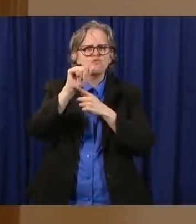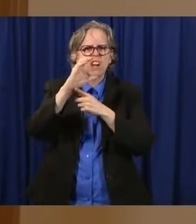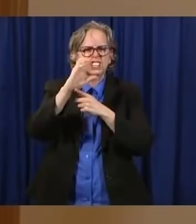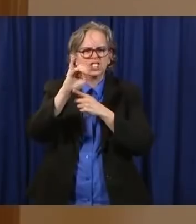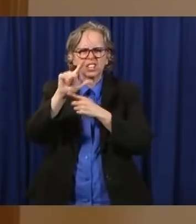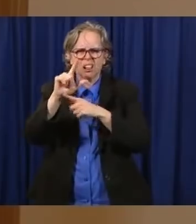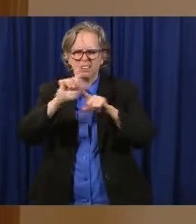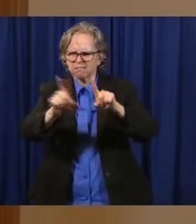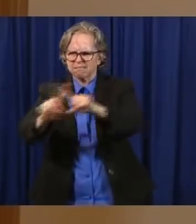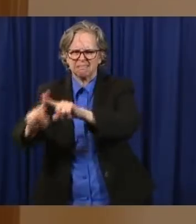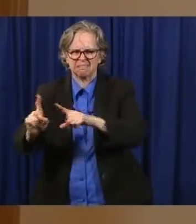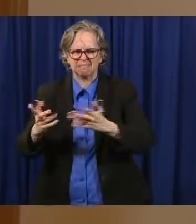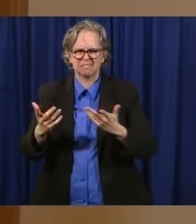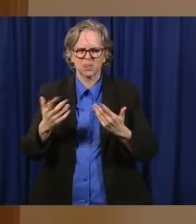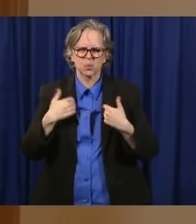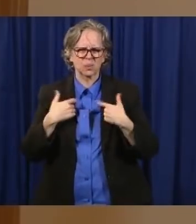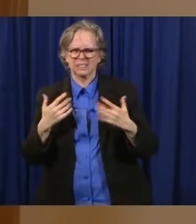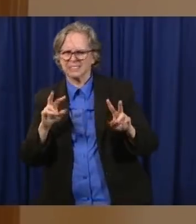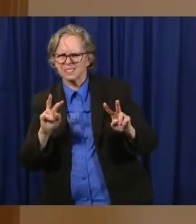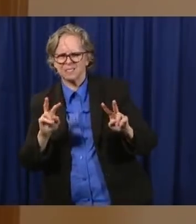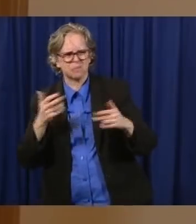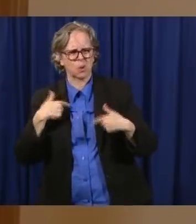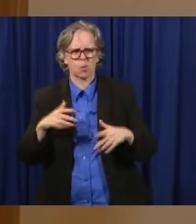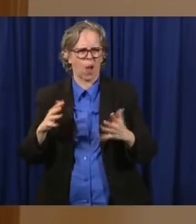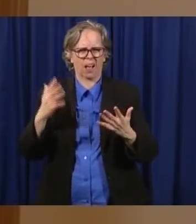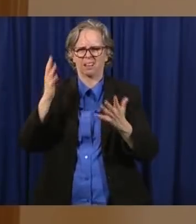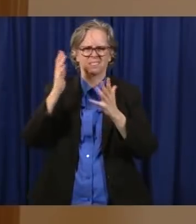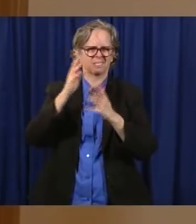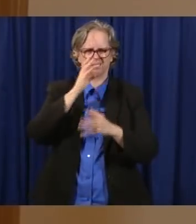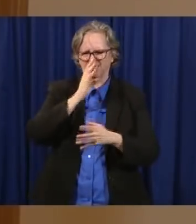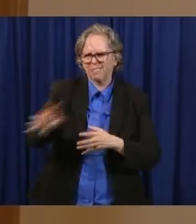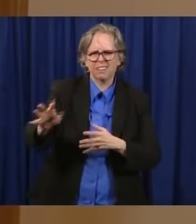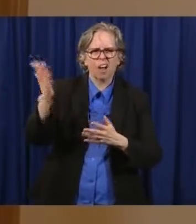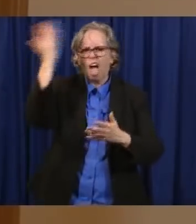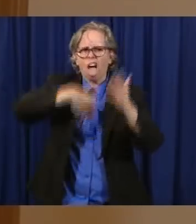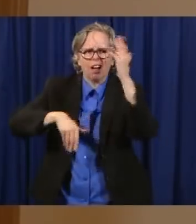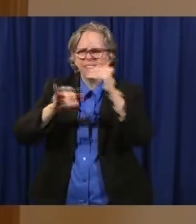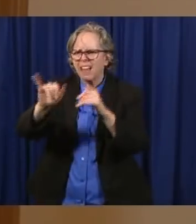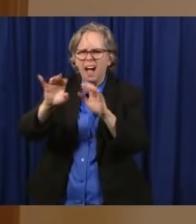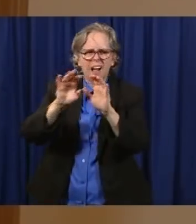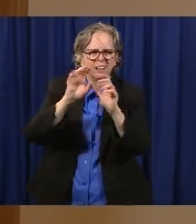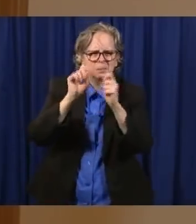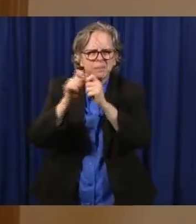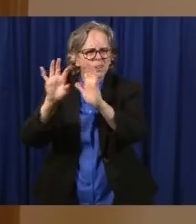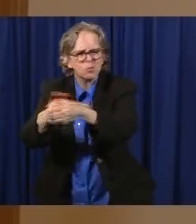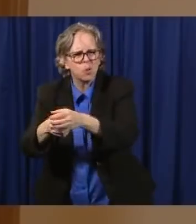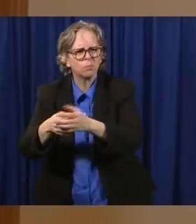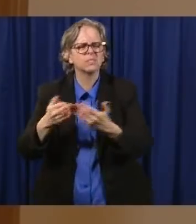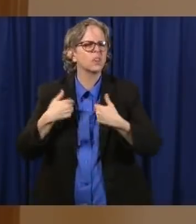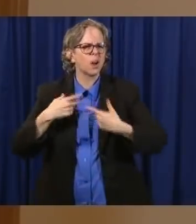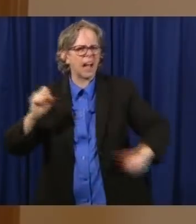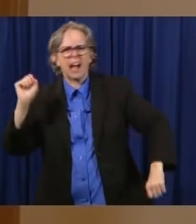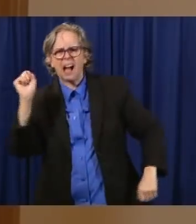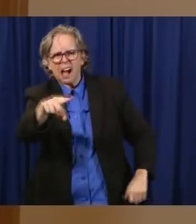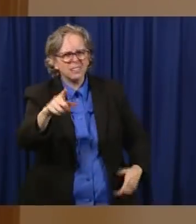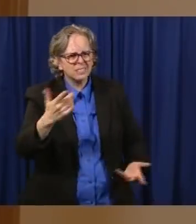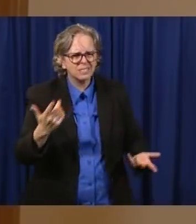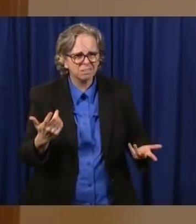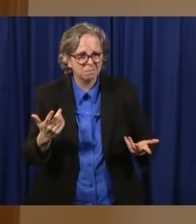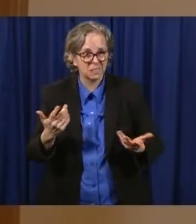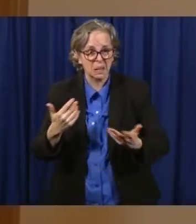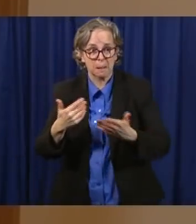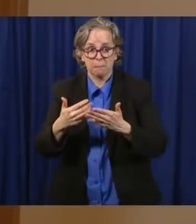We know, Dr. Armstrong, that we've had disparities in health way before we ever